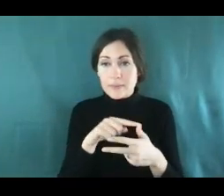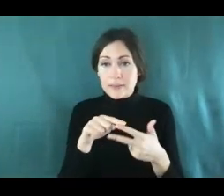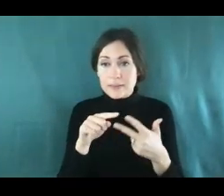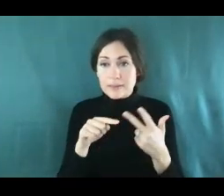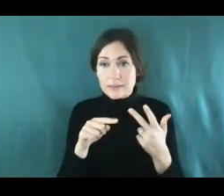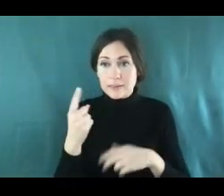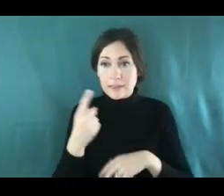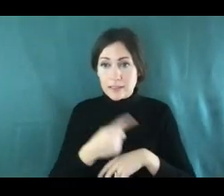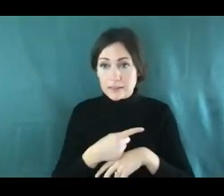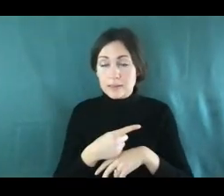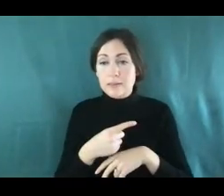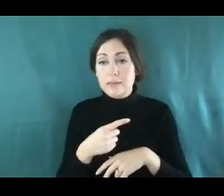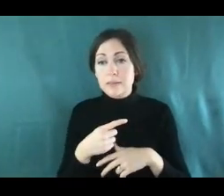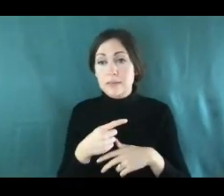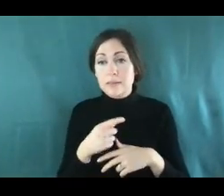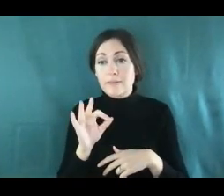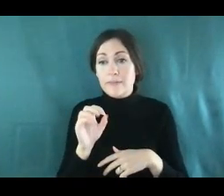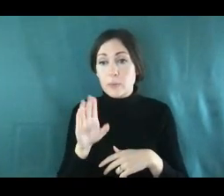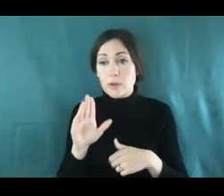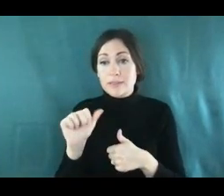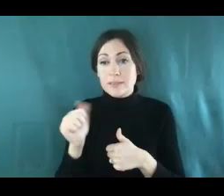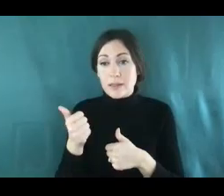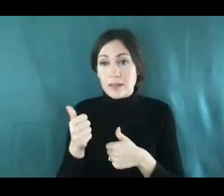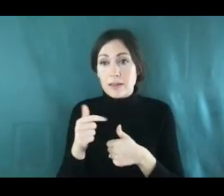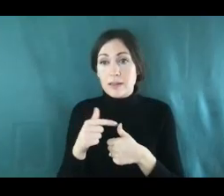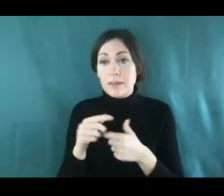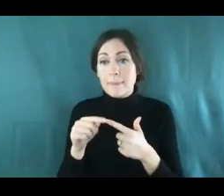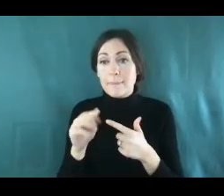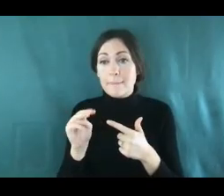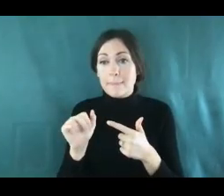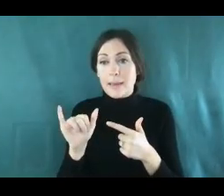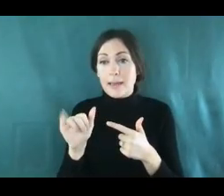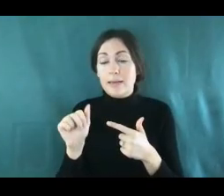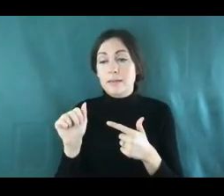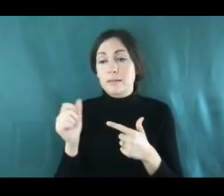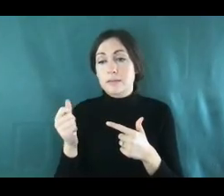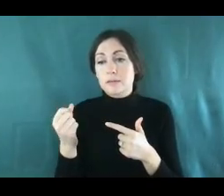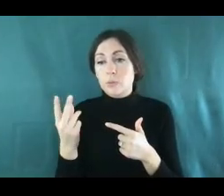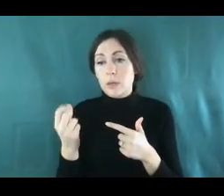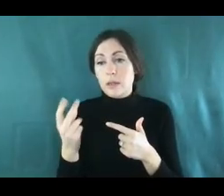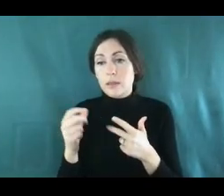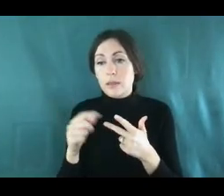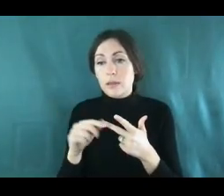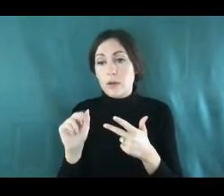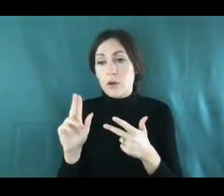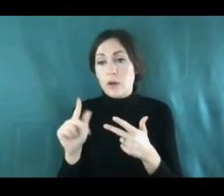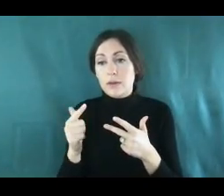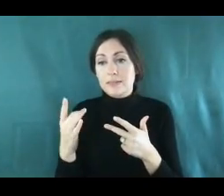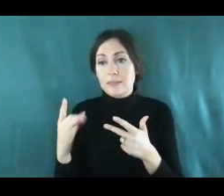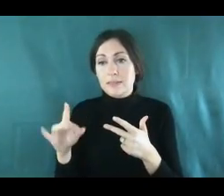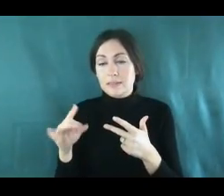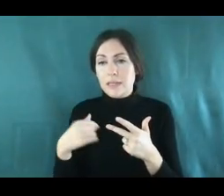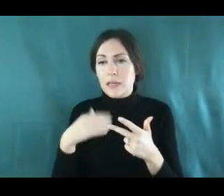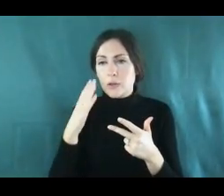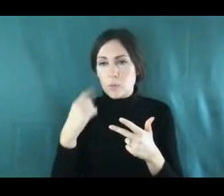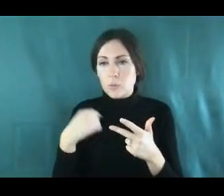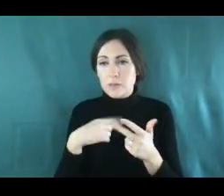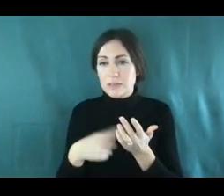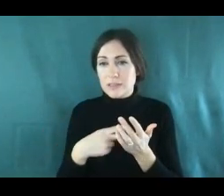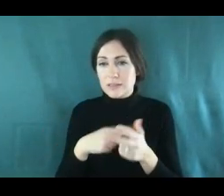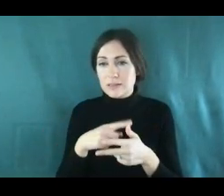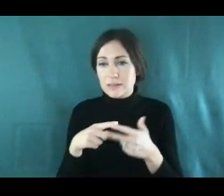dates here, February 10th, May 12th, as well as August 18th. I know we've discussed these a little bit, but I